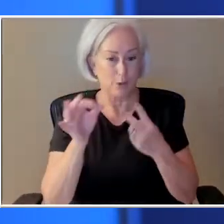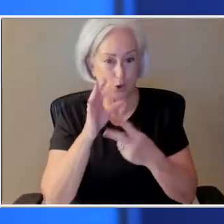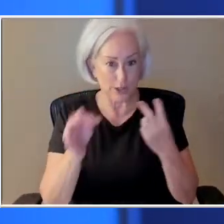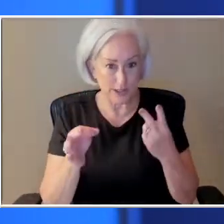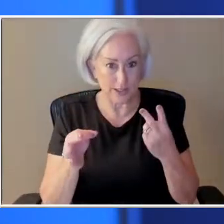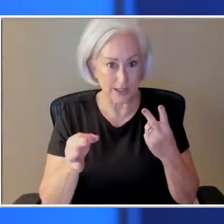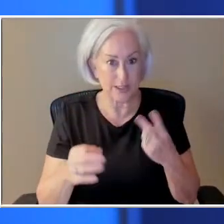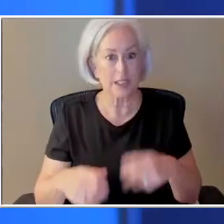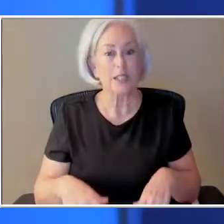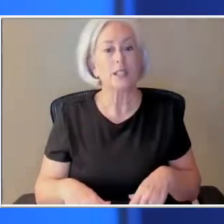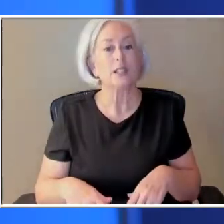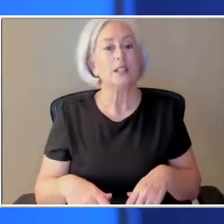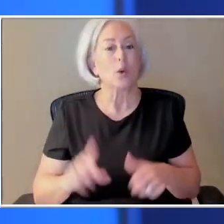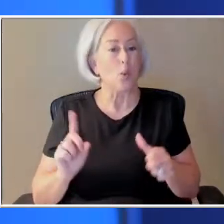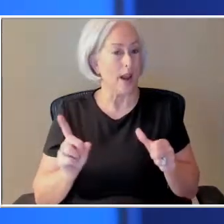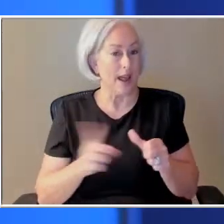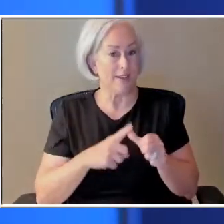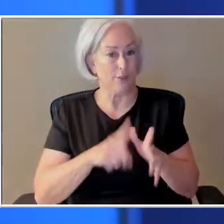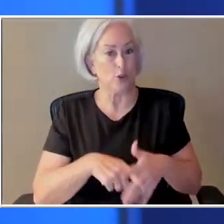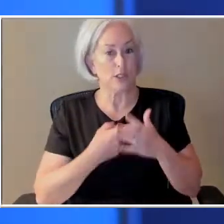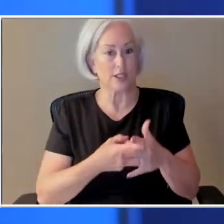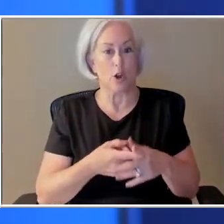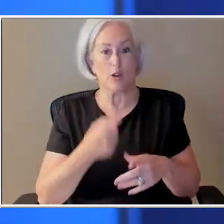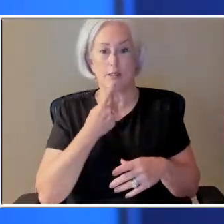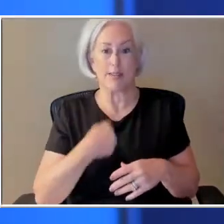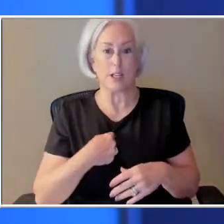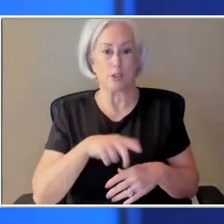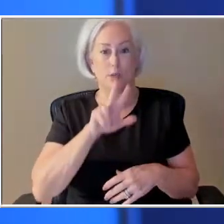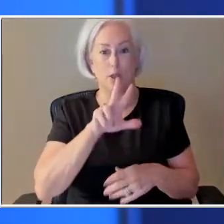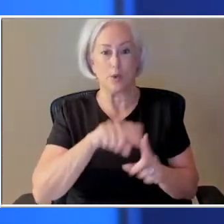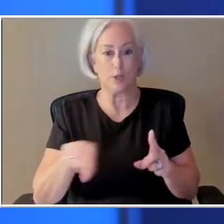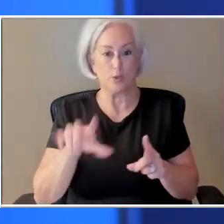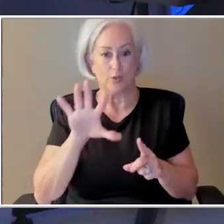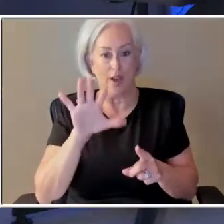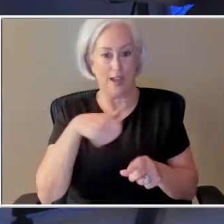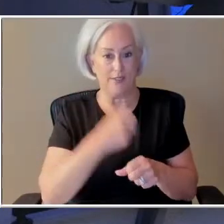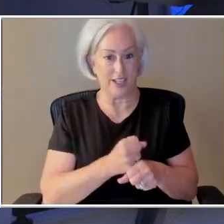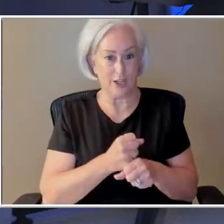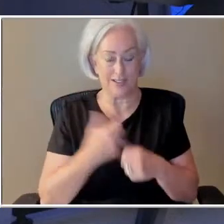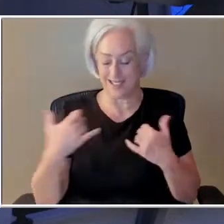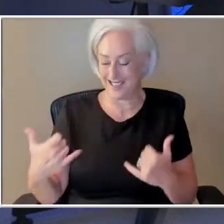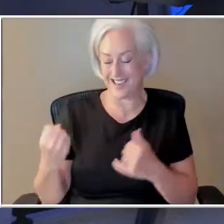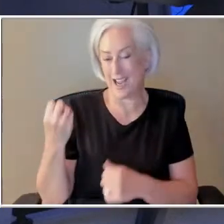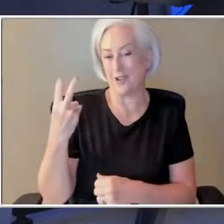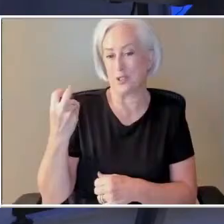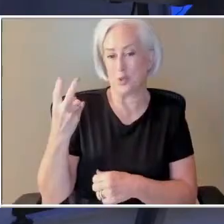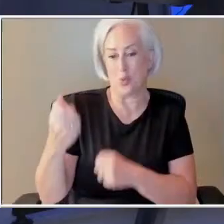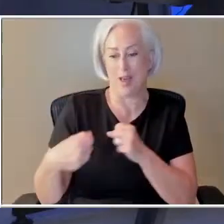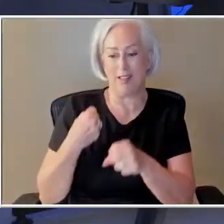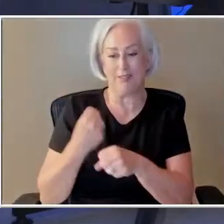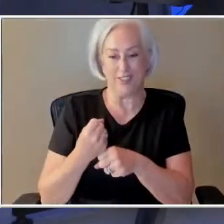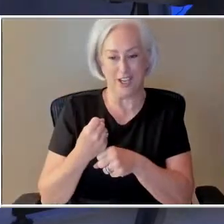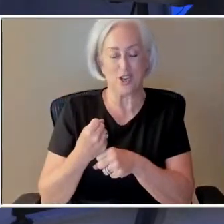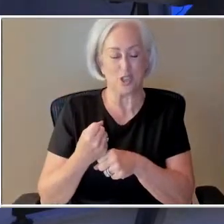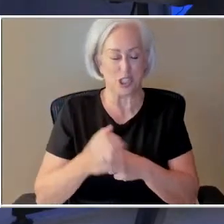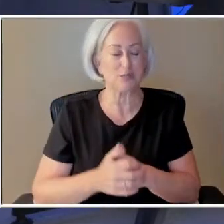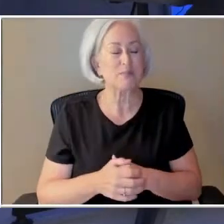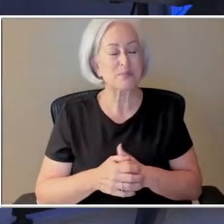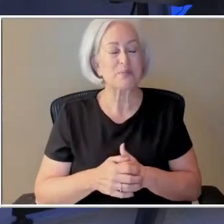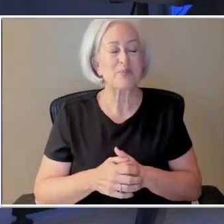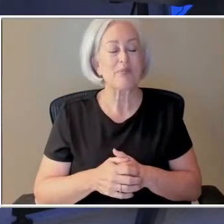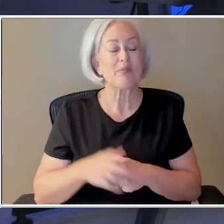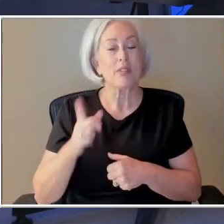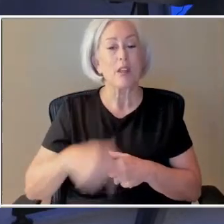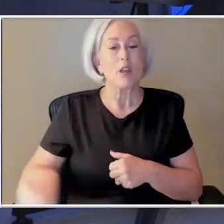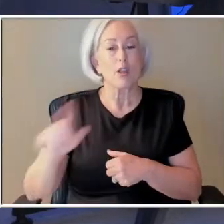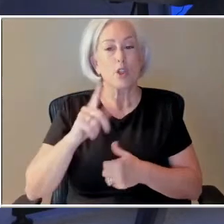years. And now it's been 12. 12 and counting. 12 plus. Those treatments they're really